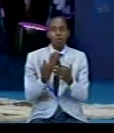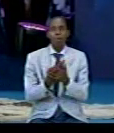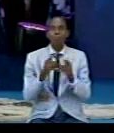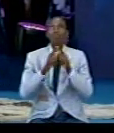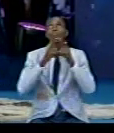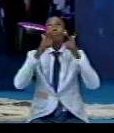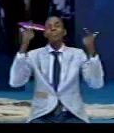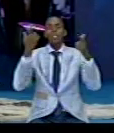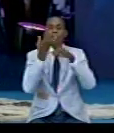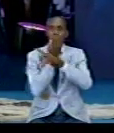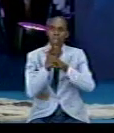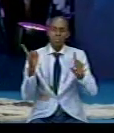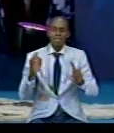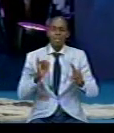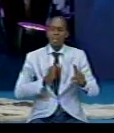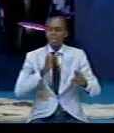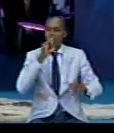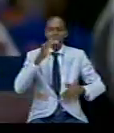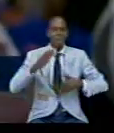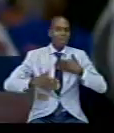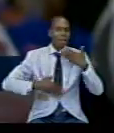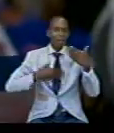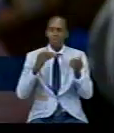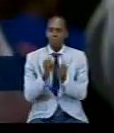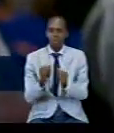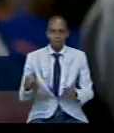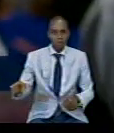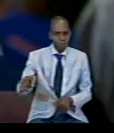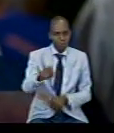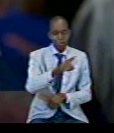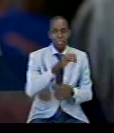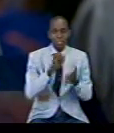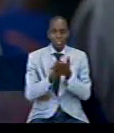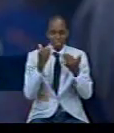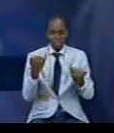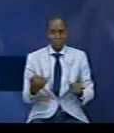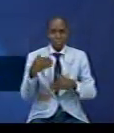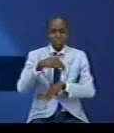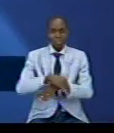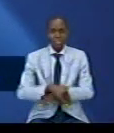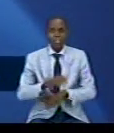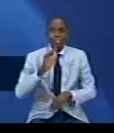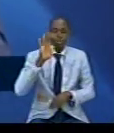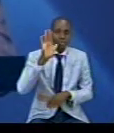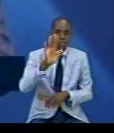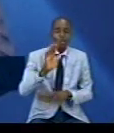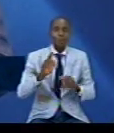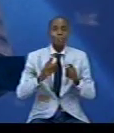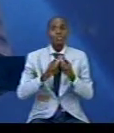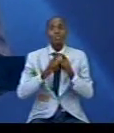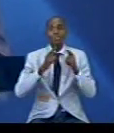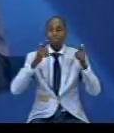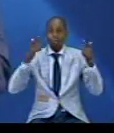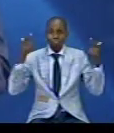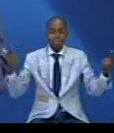deliverance. I rejoice with you that tonight your supernatural blessing has come